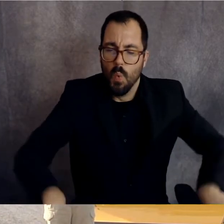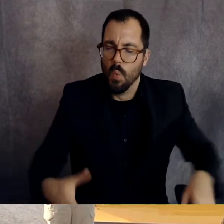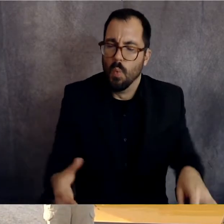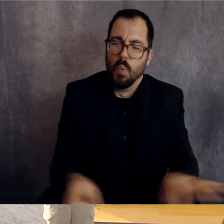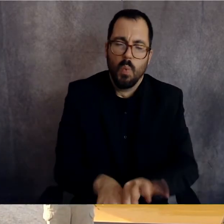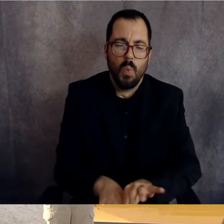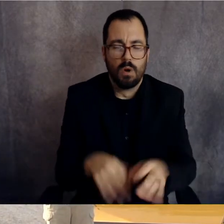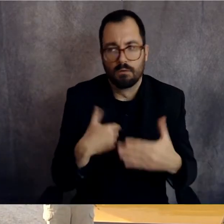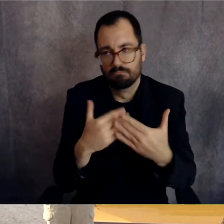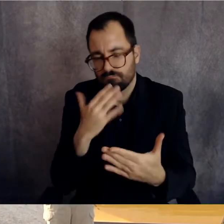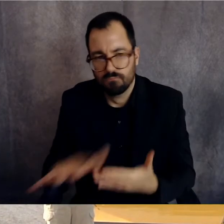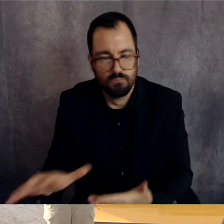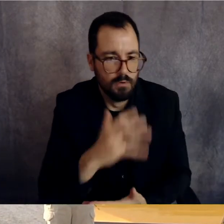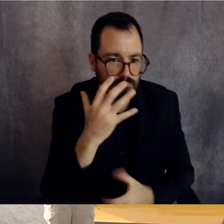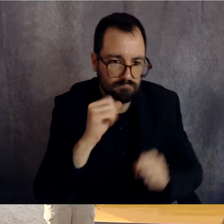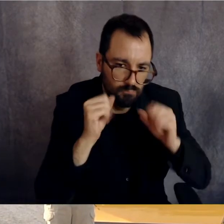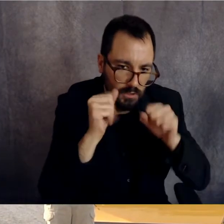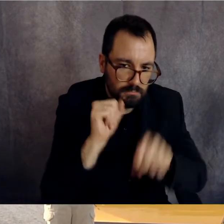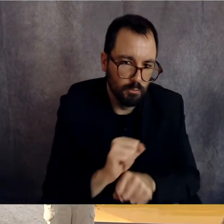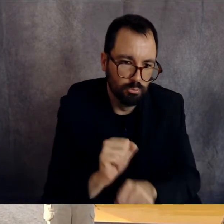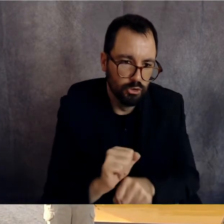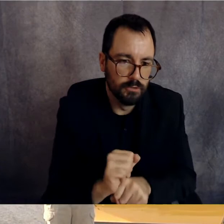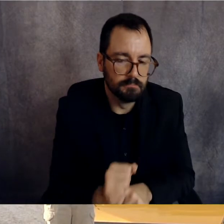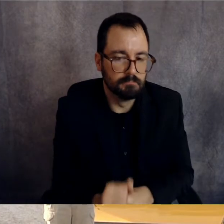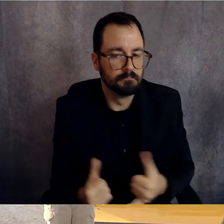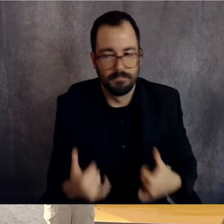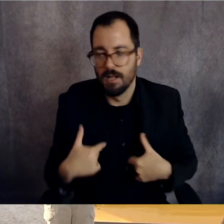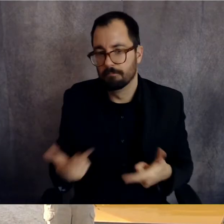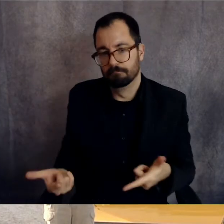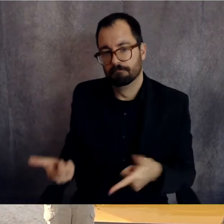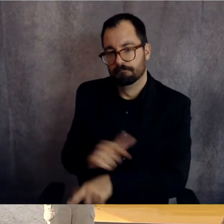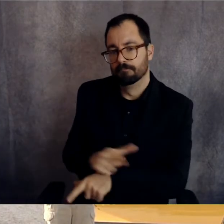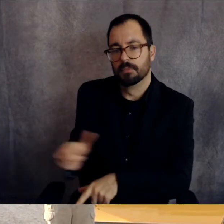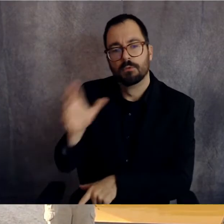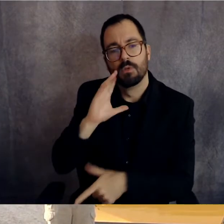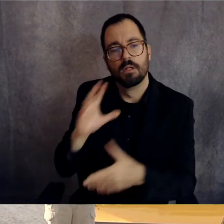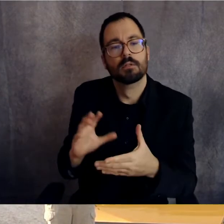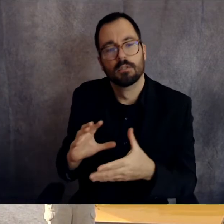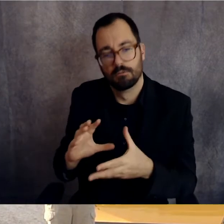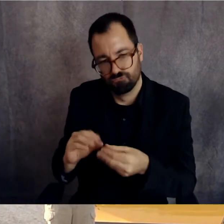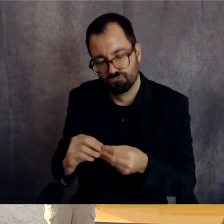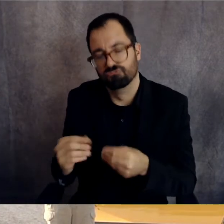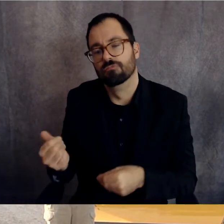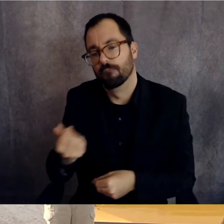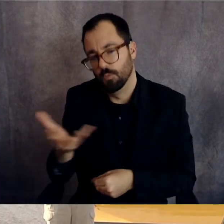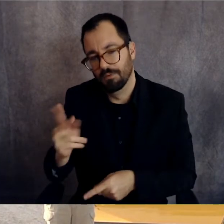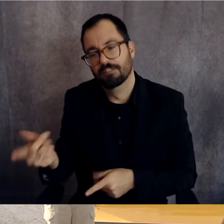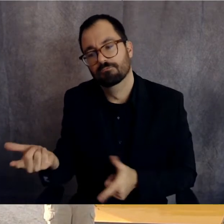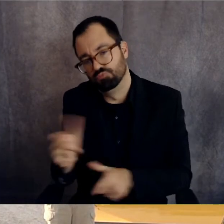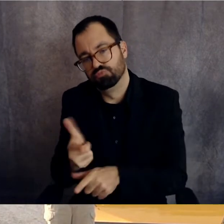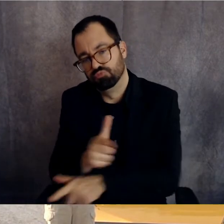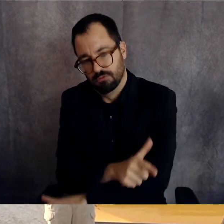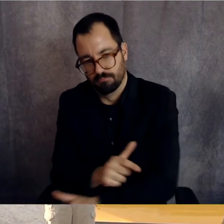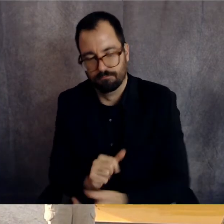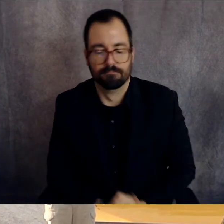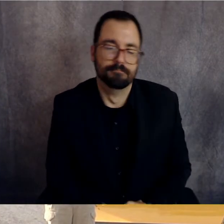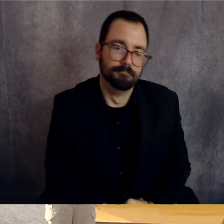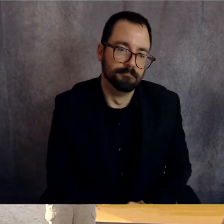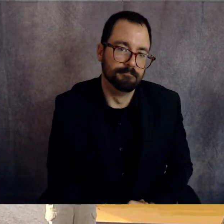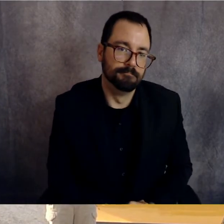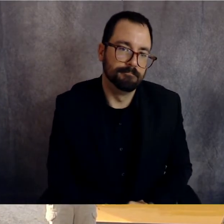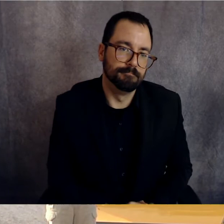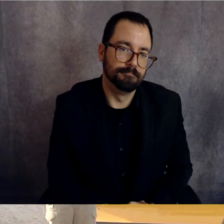incredible work. Now I'm going to turn over to Sheila Dillon, who's going to talk, and then Sheila will bring up Chief Smith.